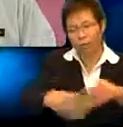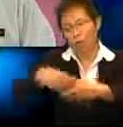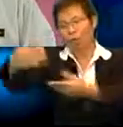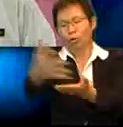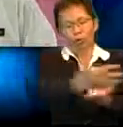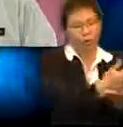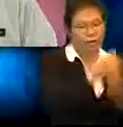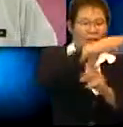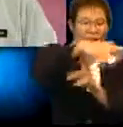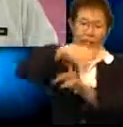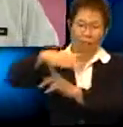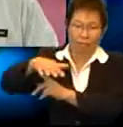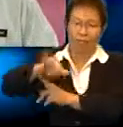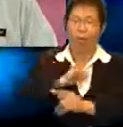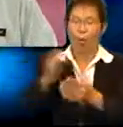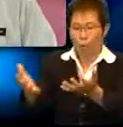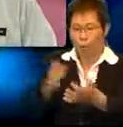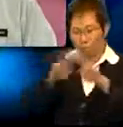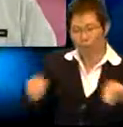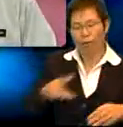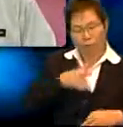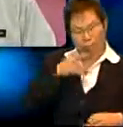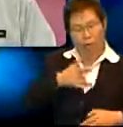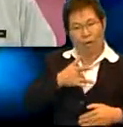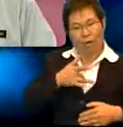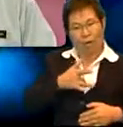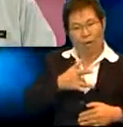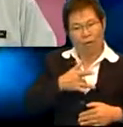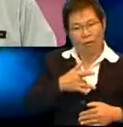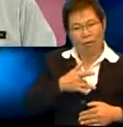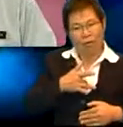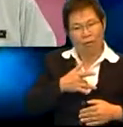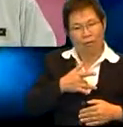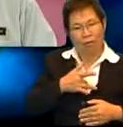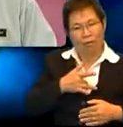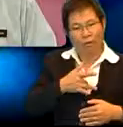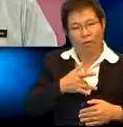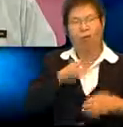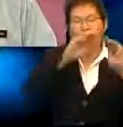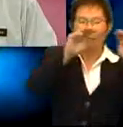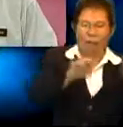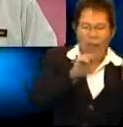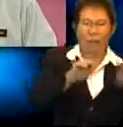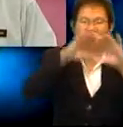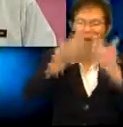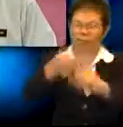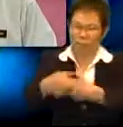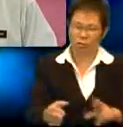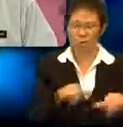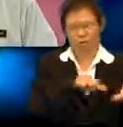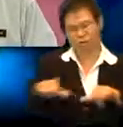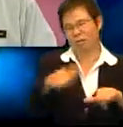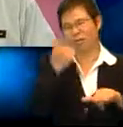pupils to go out to collect leaves. I want them to have a feel of nature instead of the